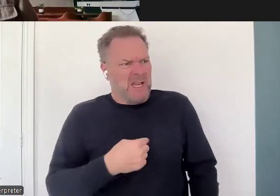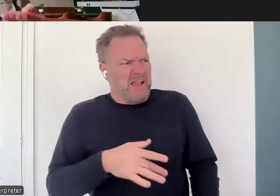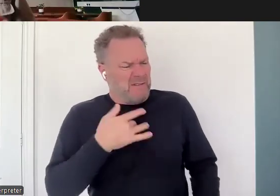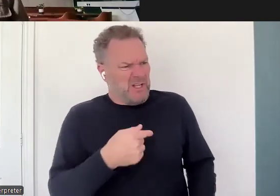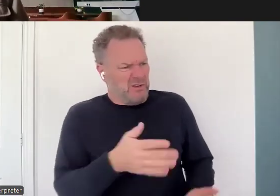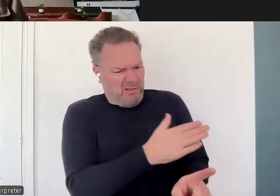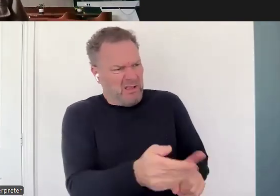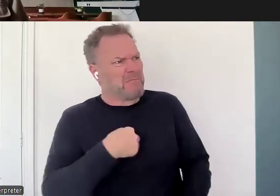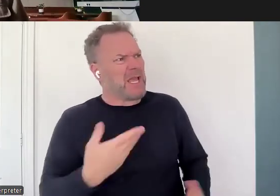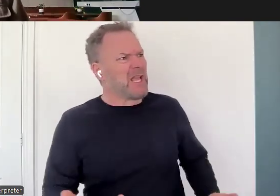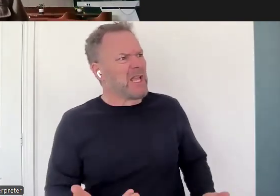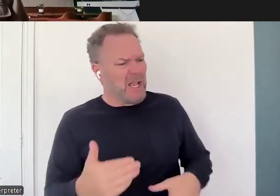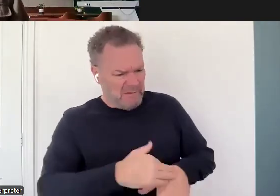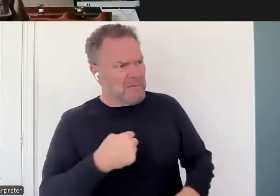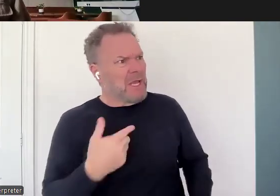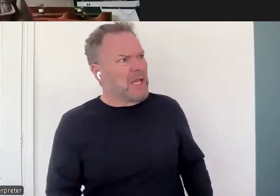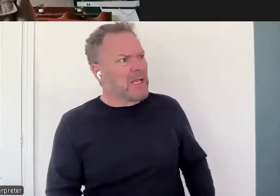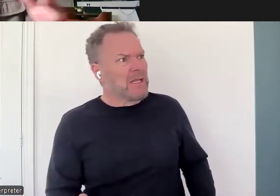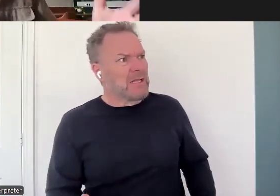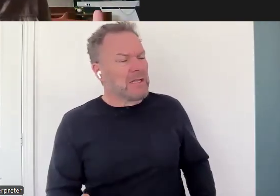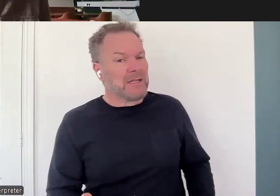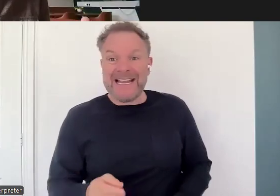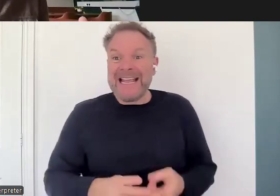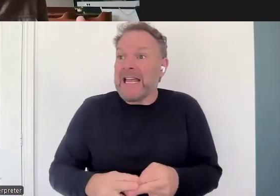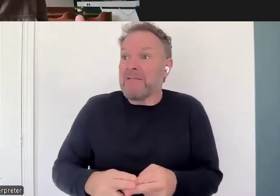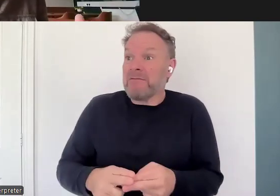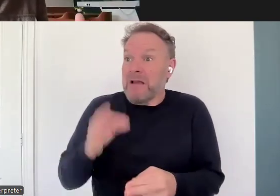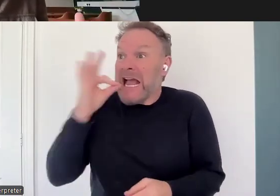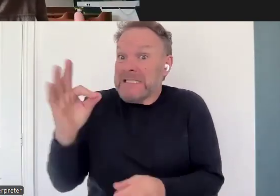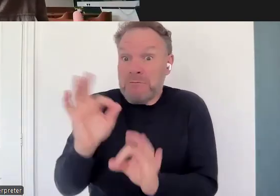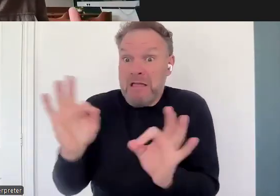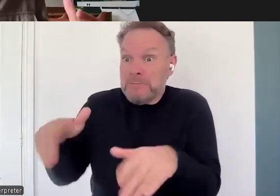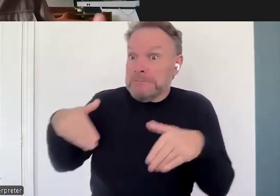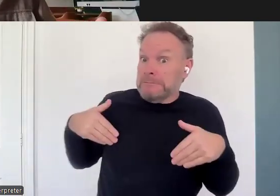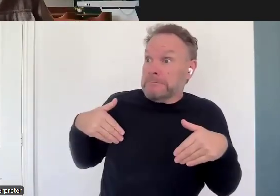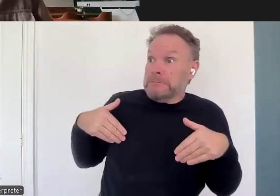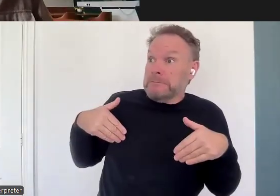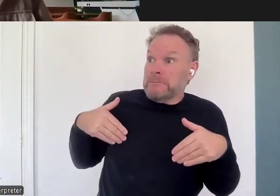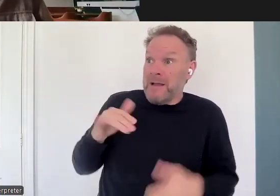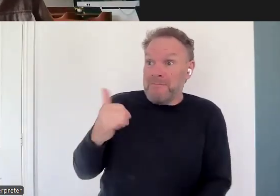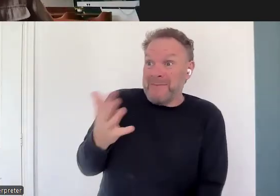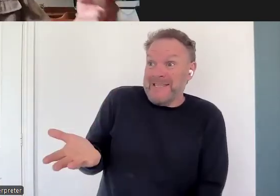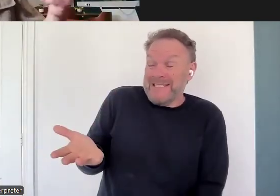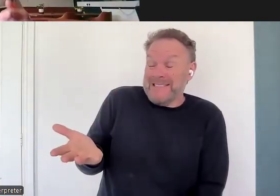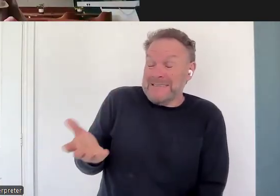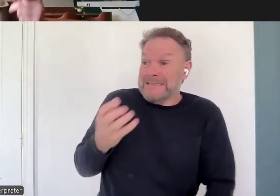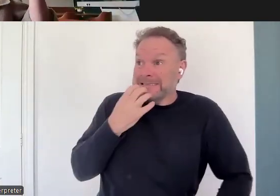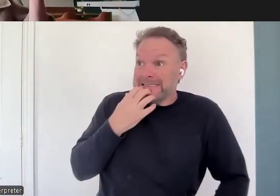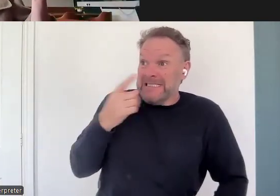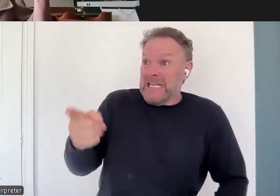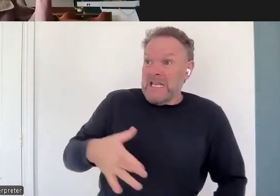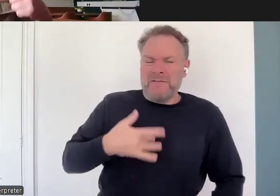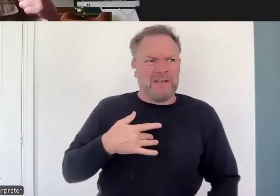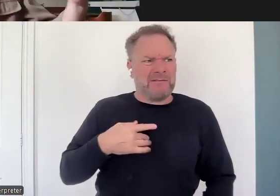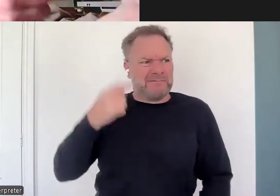manipulated, and that will have an impact upon them. And if we don't ask them anything, that might mean that they carry